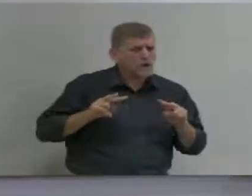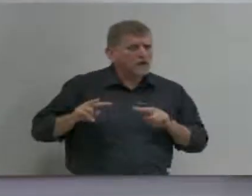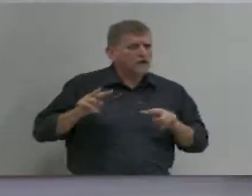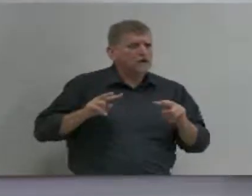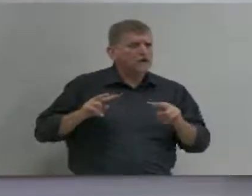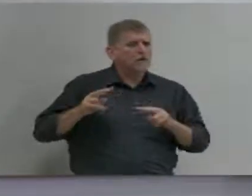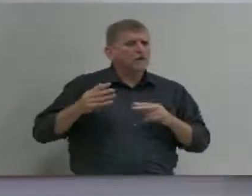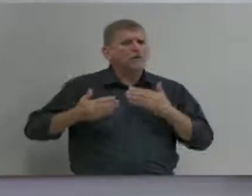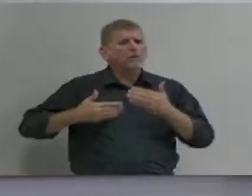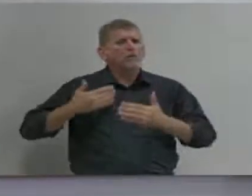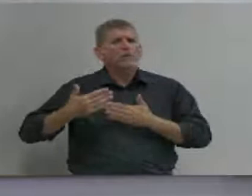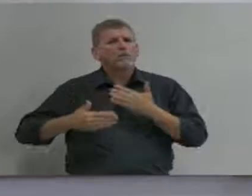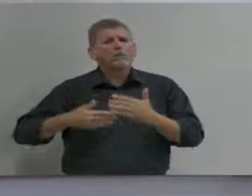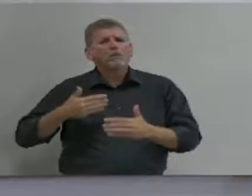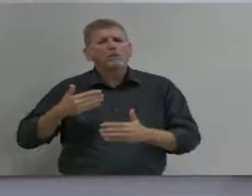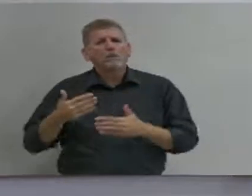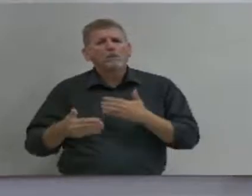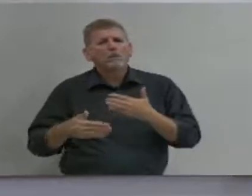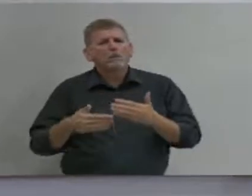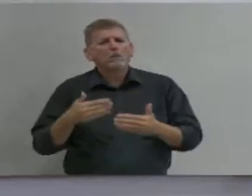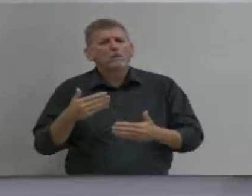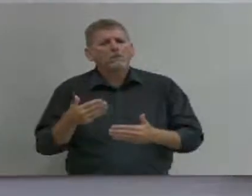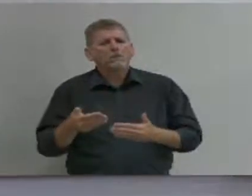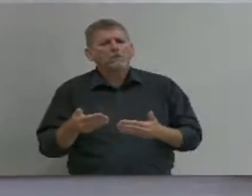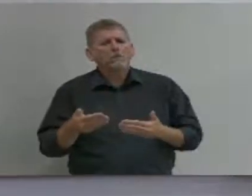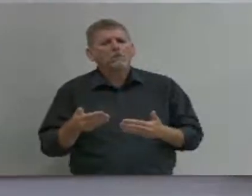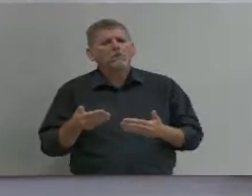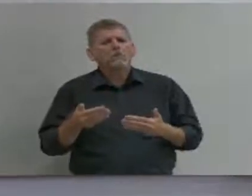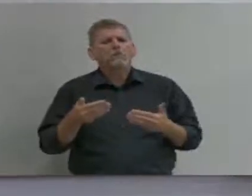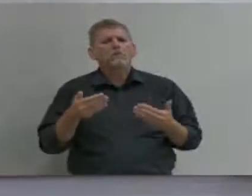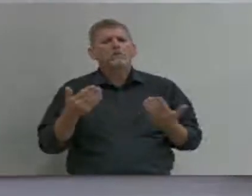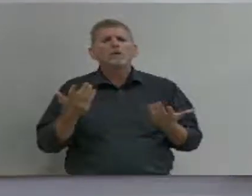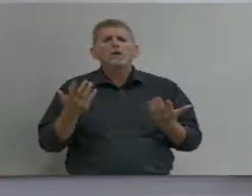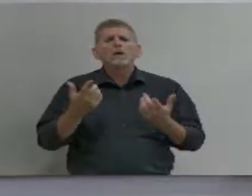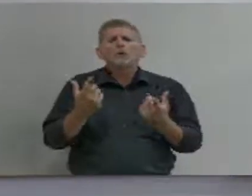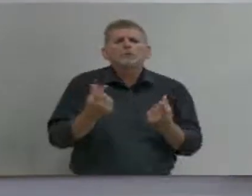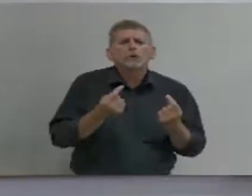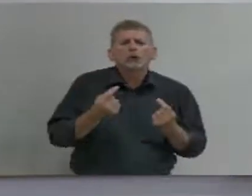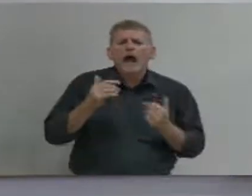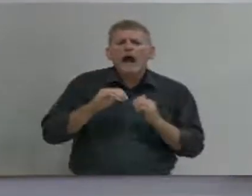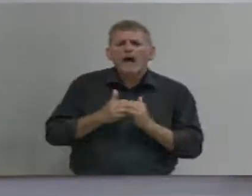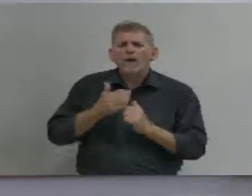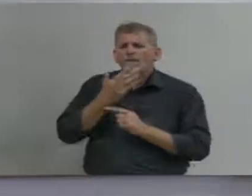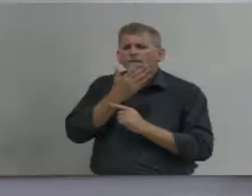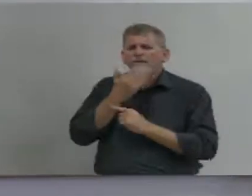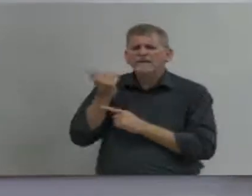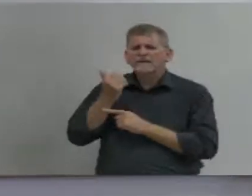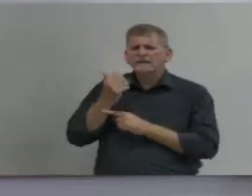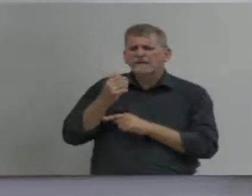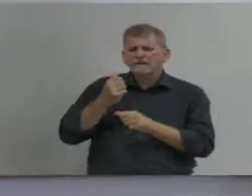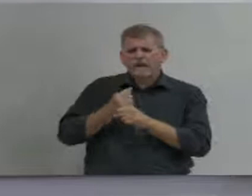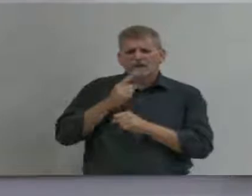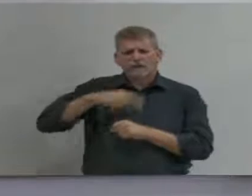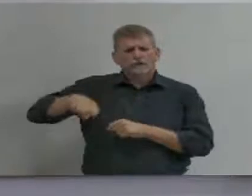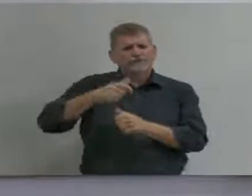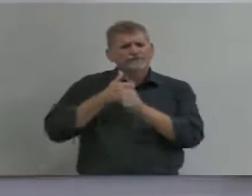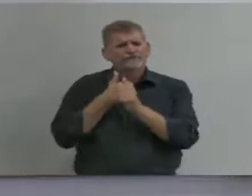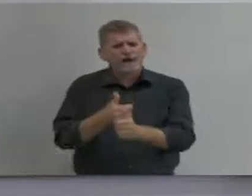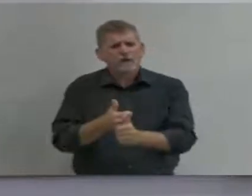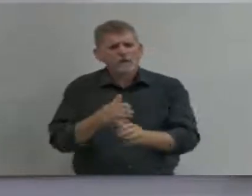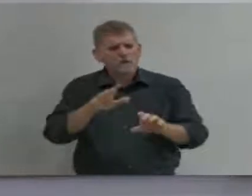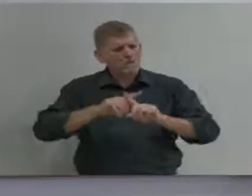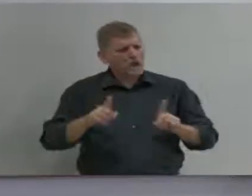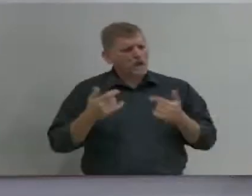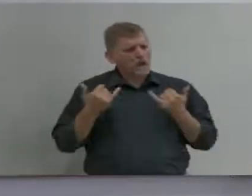the punitive measures that would be in effect for lack of compliance. And to date, we have not yet written